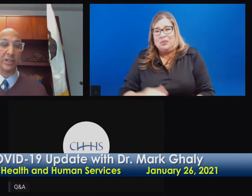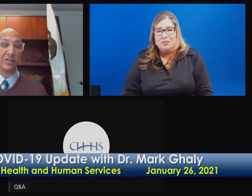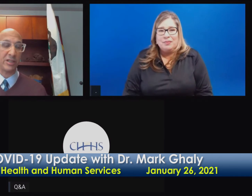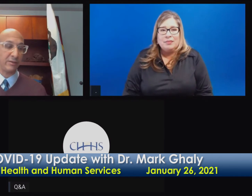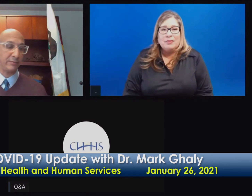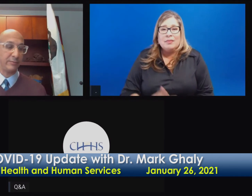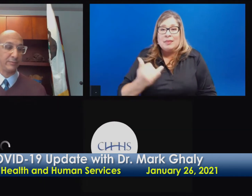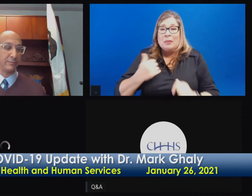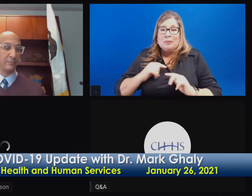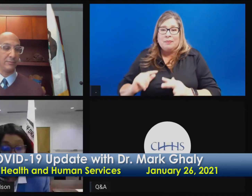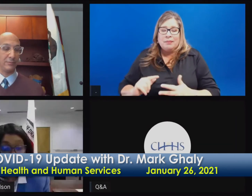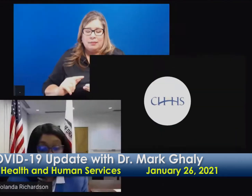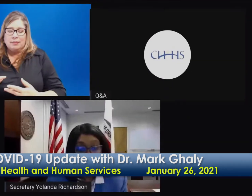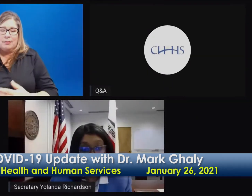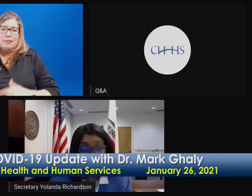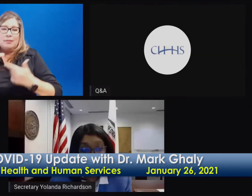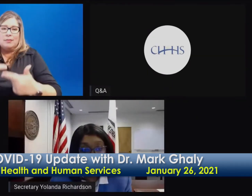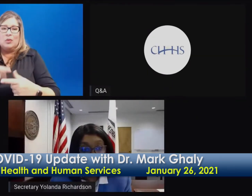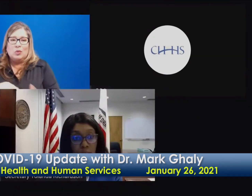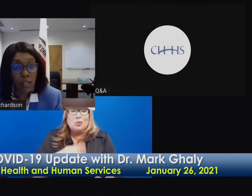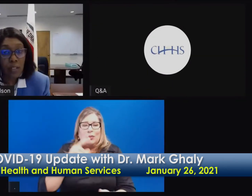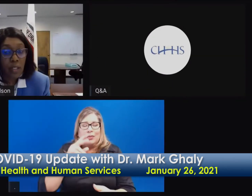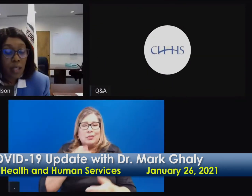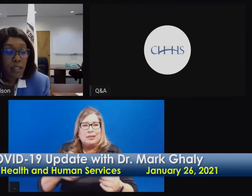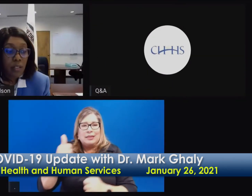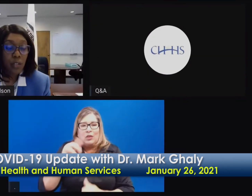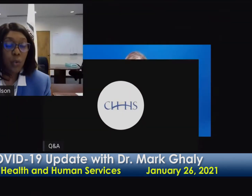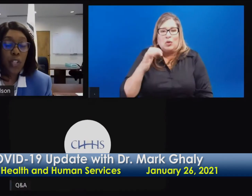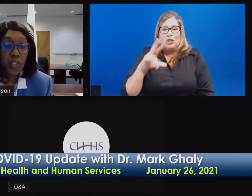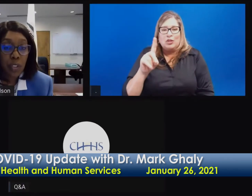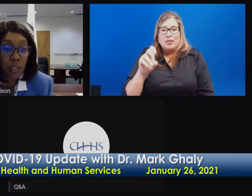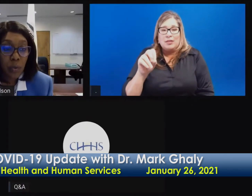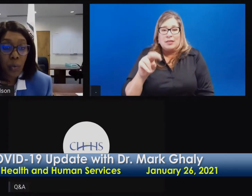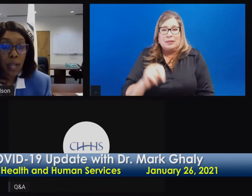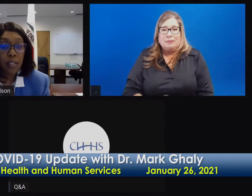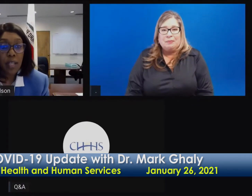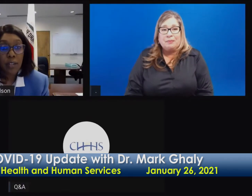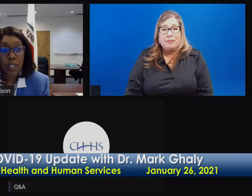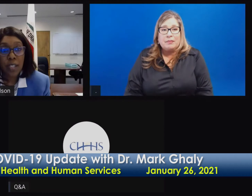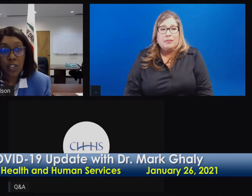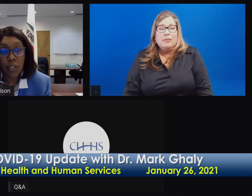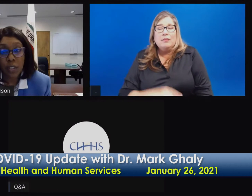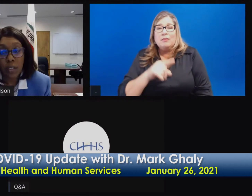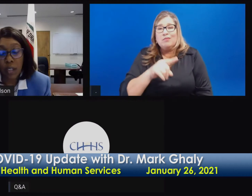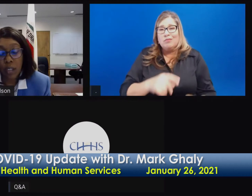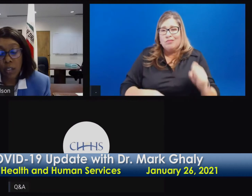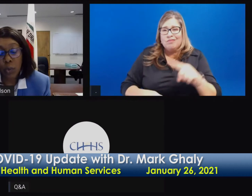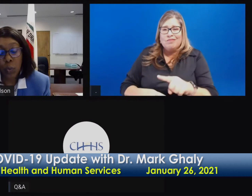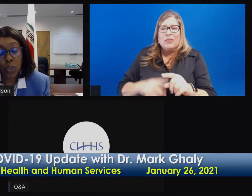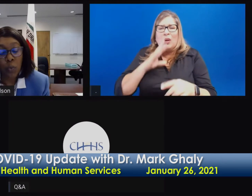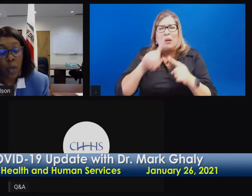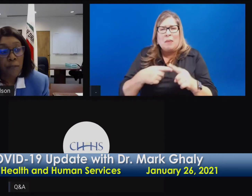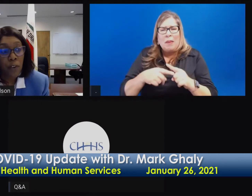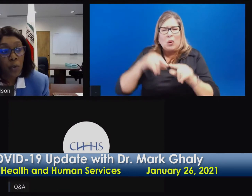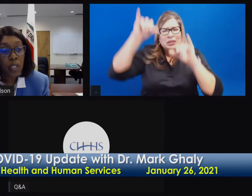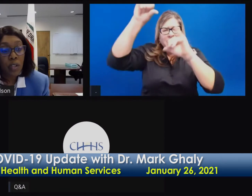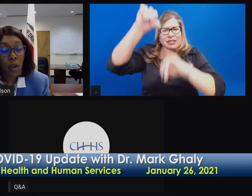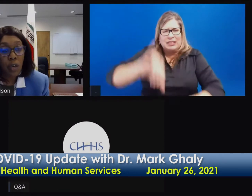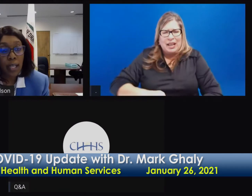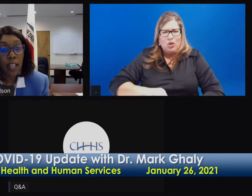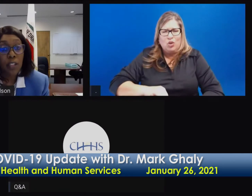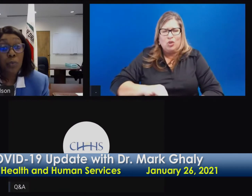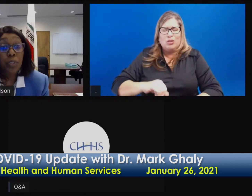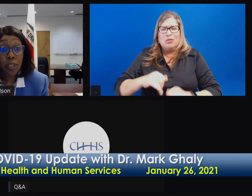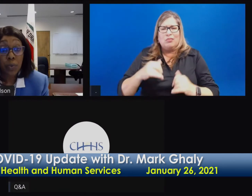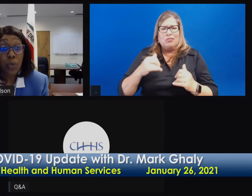Secretary Richardson. Thank you, Dr. Galli. To the question around standardization, you know, we really want to focus